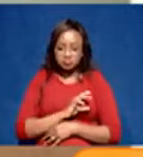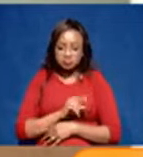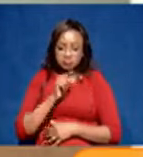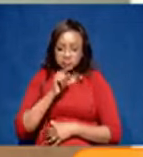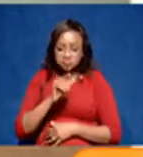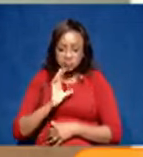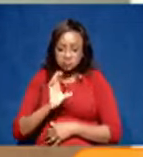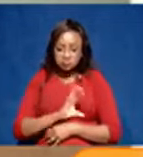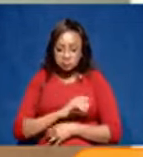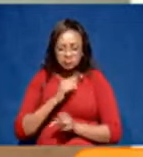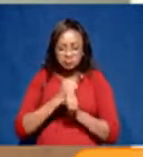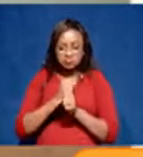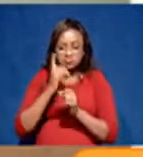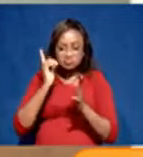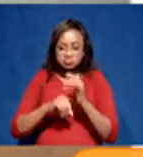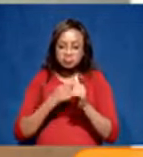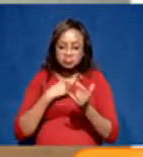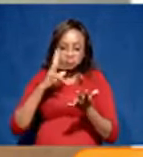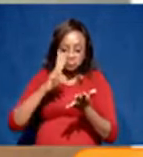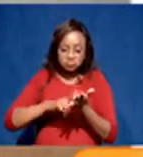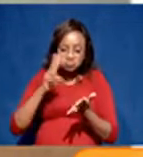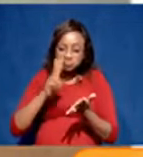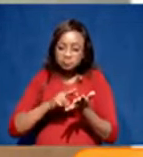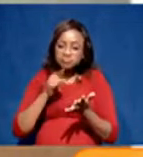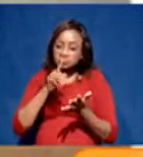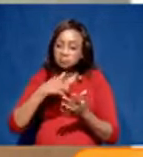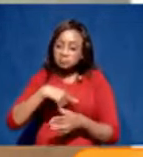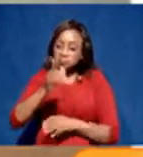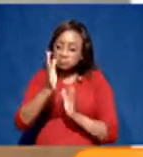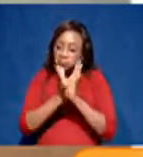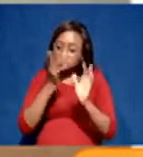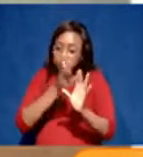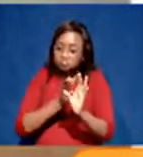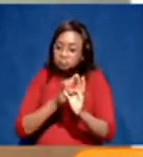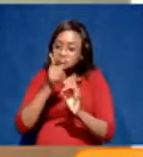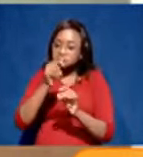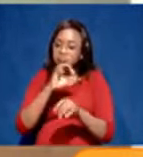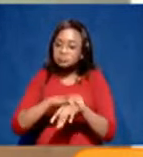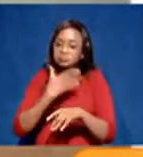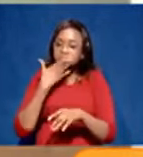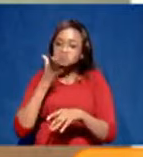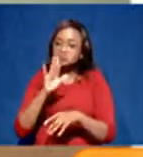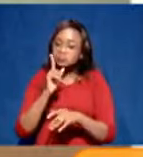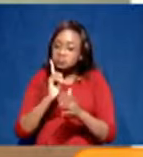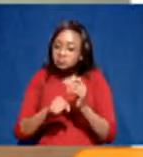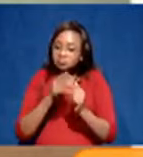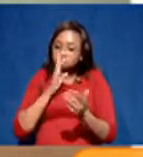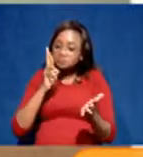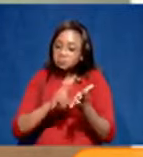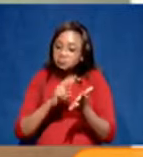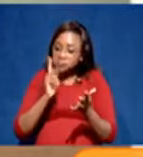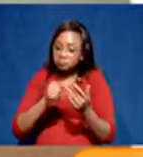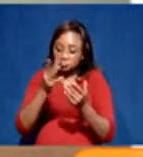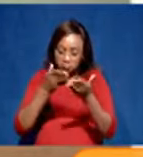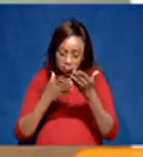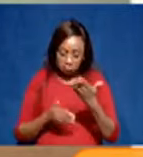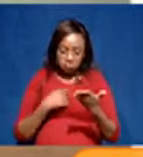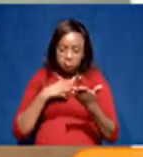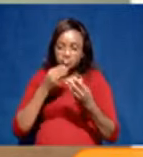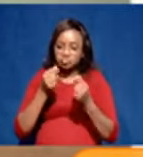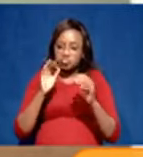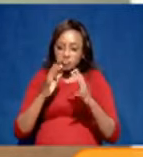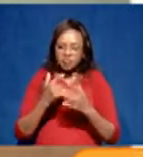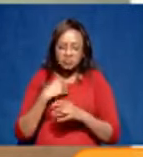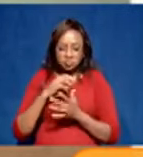verify that this is what you went out to public participation, this is the feedback that you received, have you taken care of it or not? So there's a